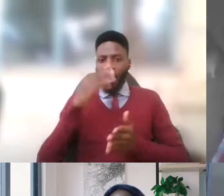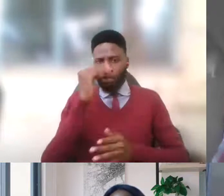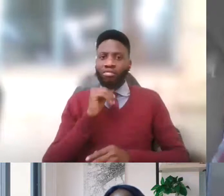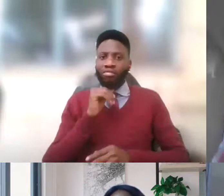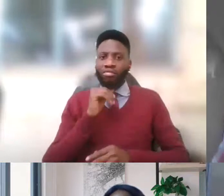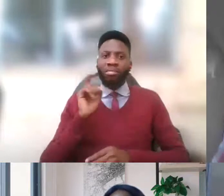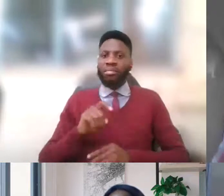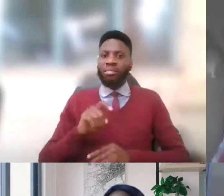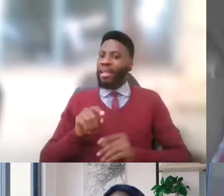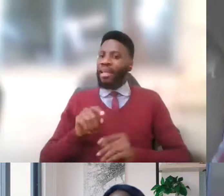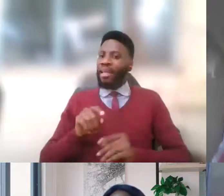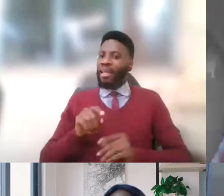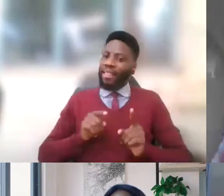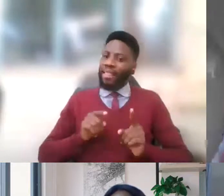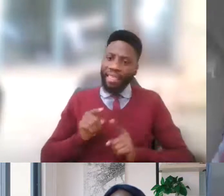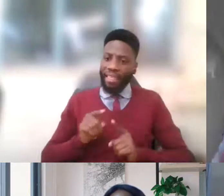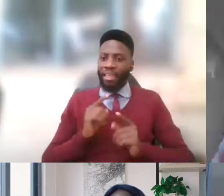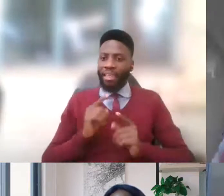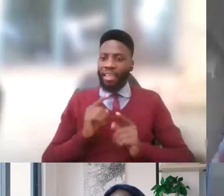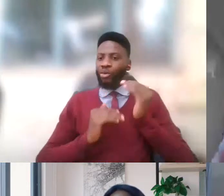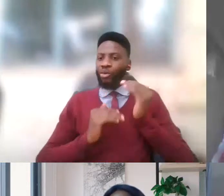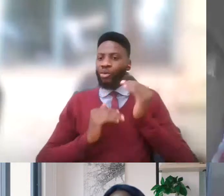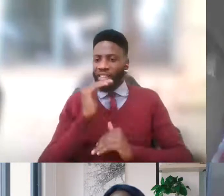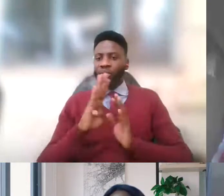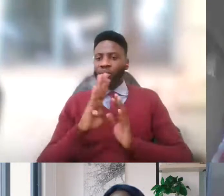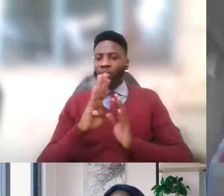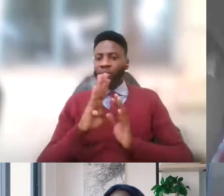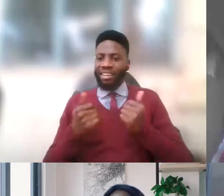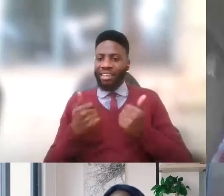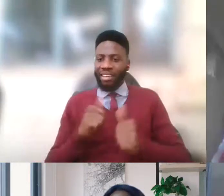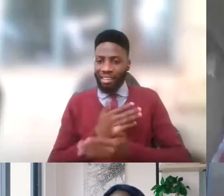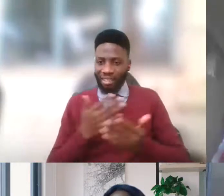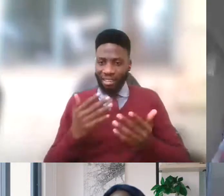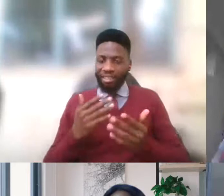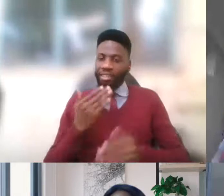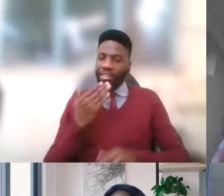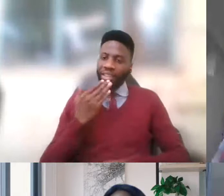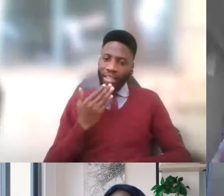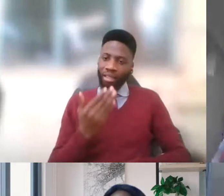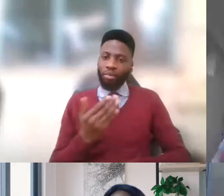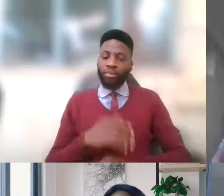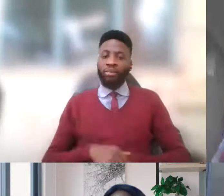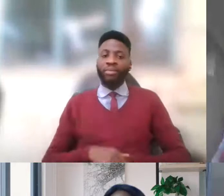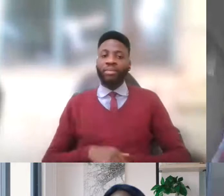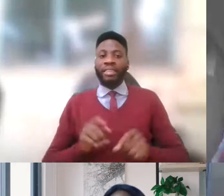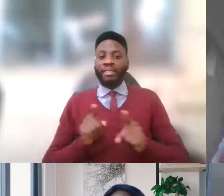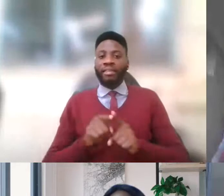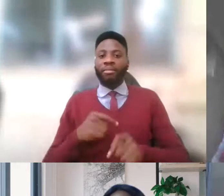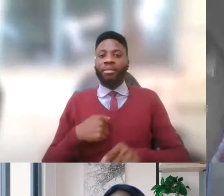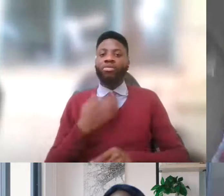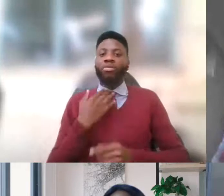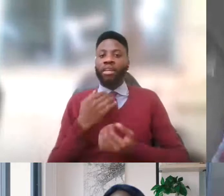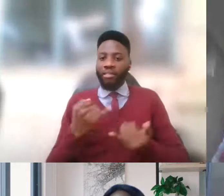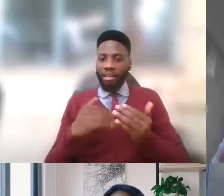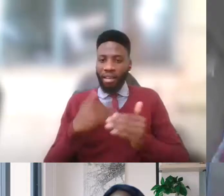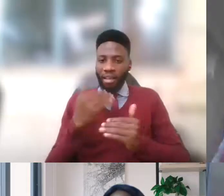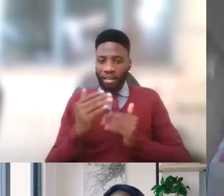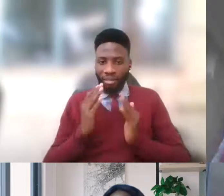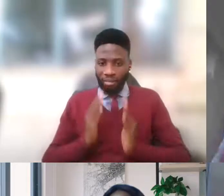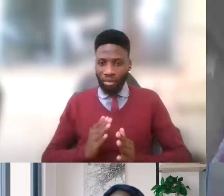And as much as you do not have these technical skills, with help of curiosity and that kind of mindset, you can start learning them